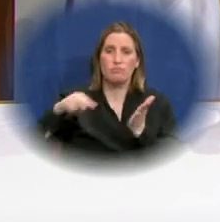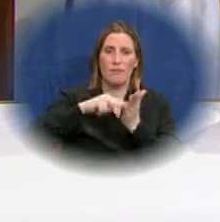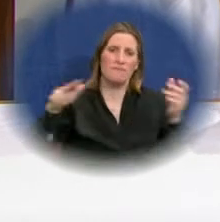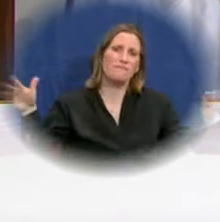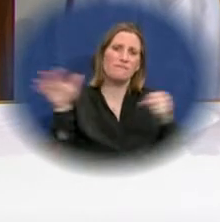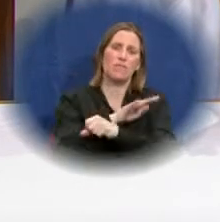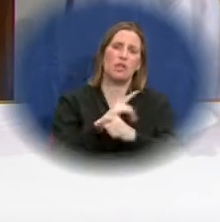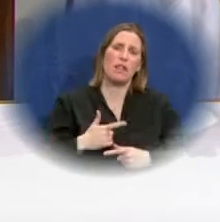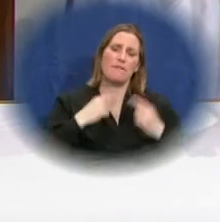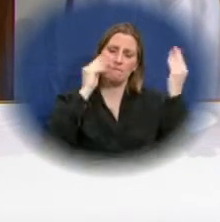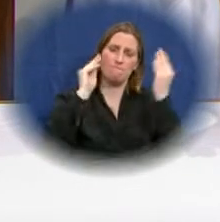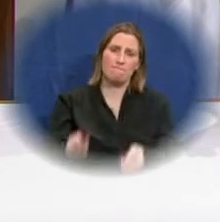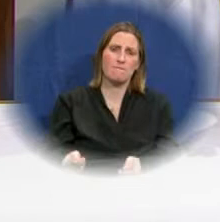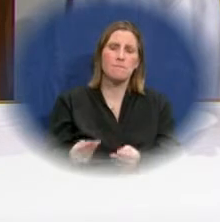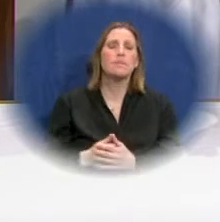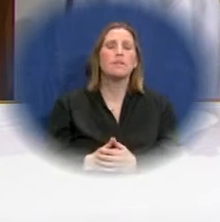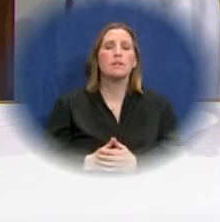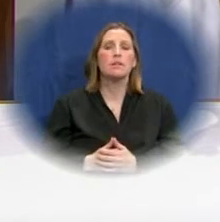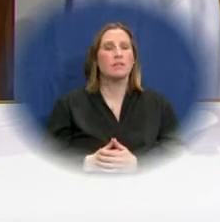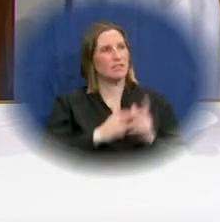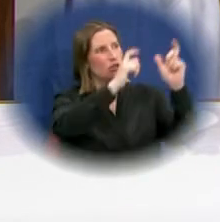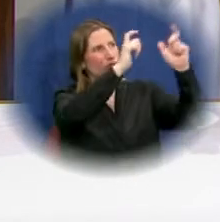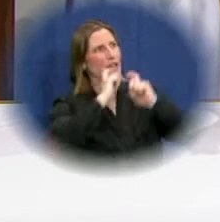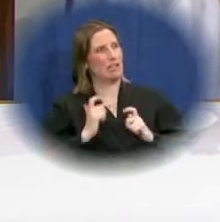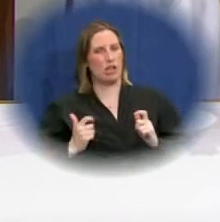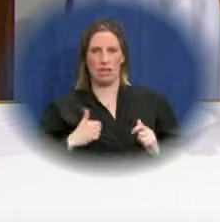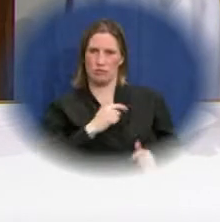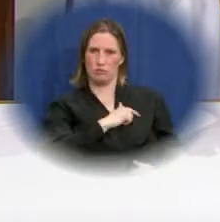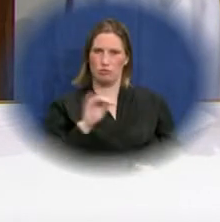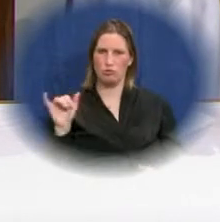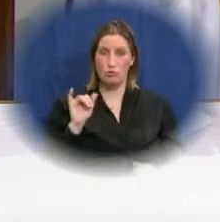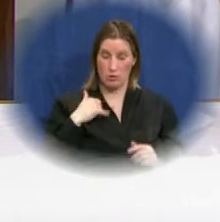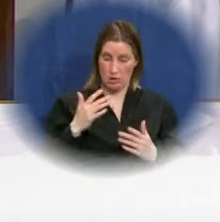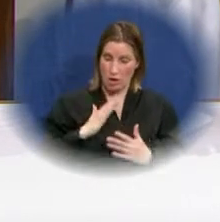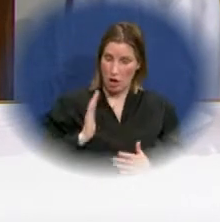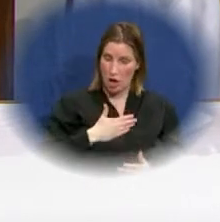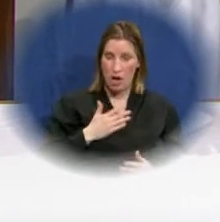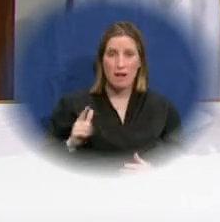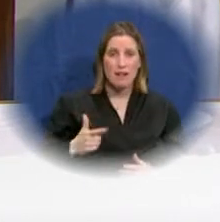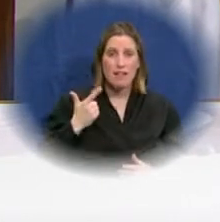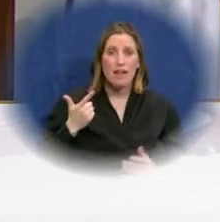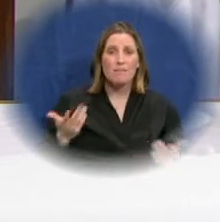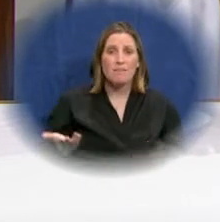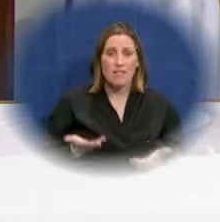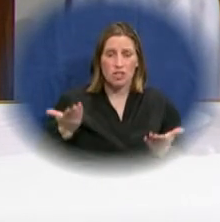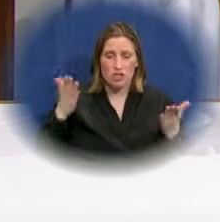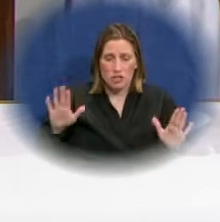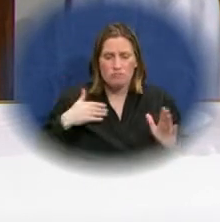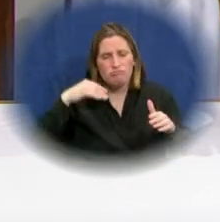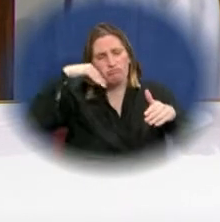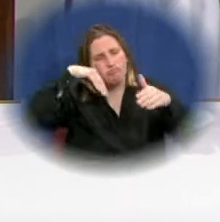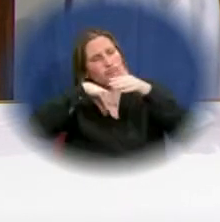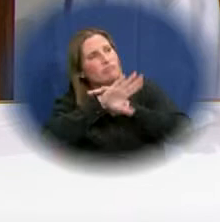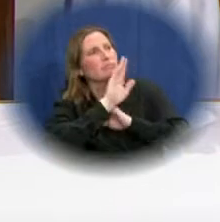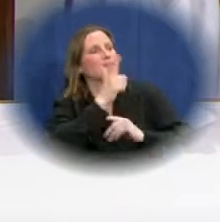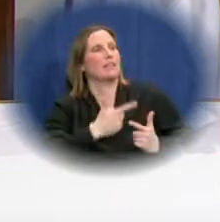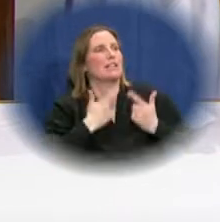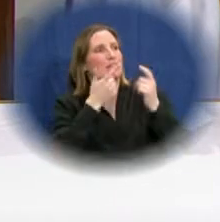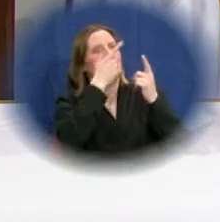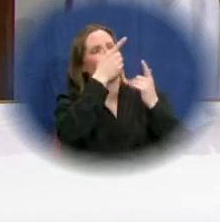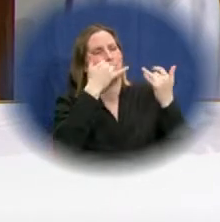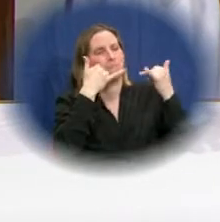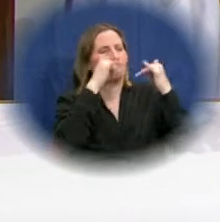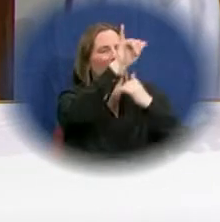life. Grant also to us, when our earthly pilgrimage is done, that we may come to an eternal dwelling place and live with you